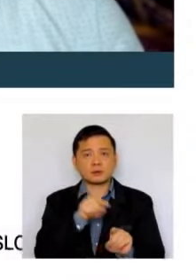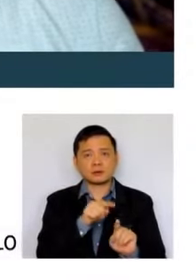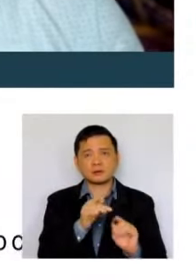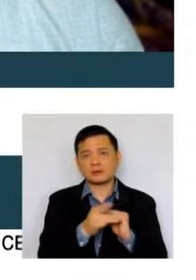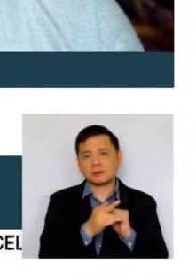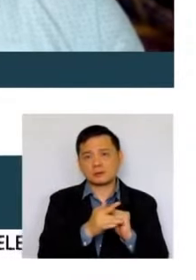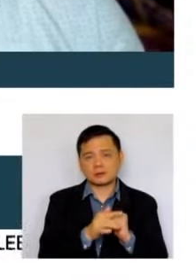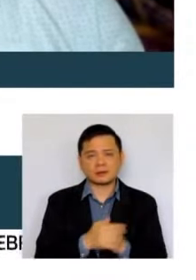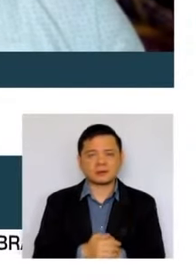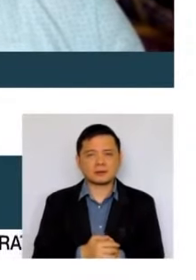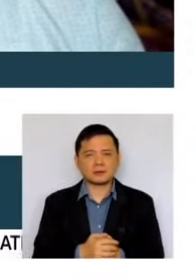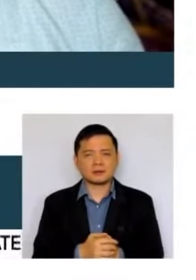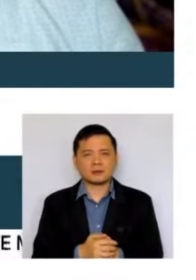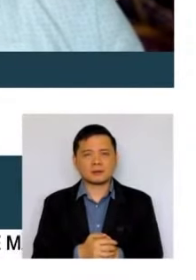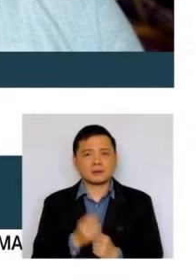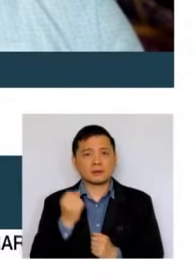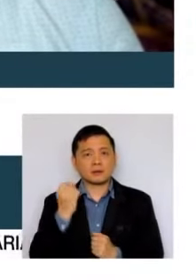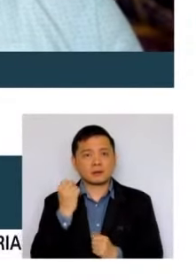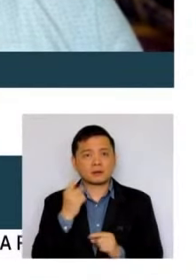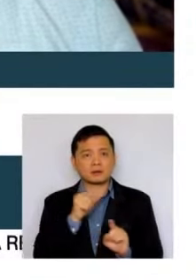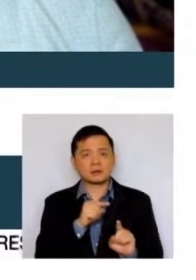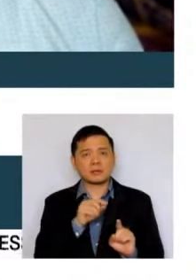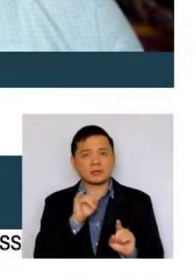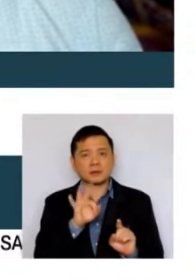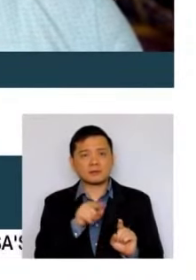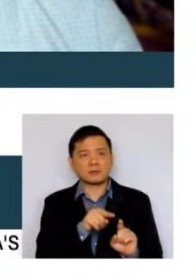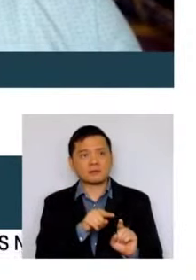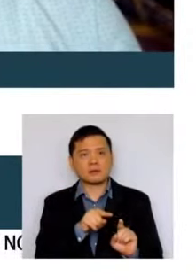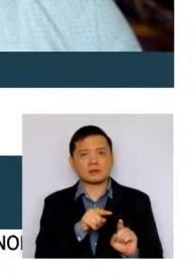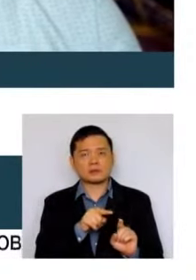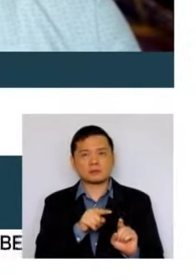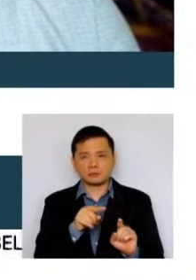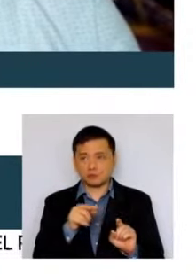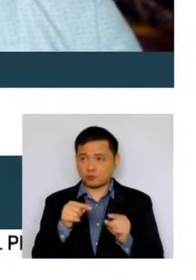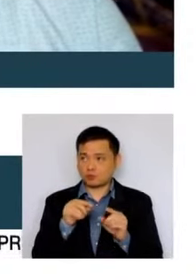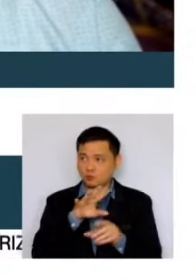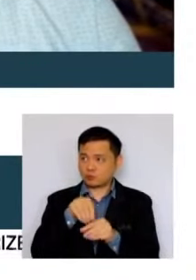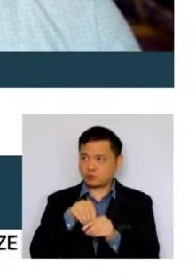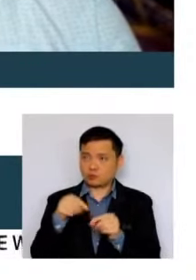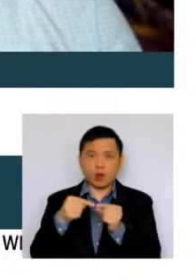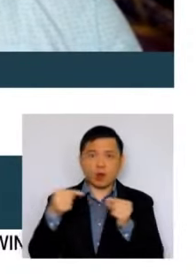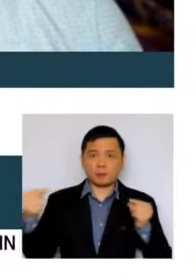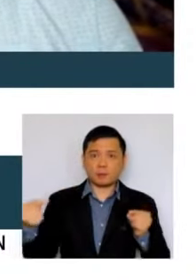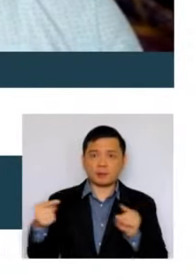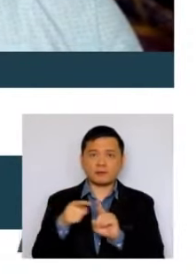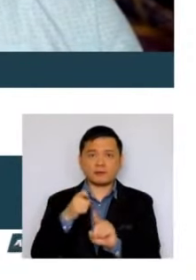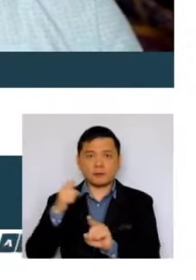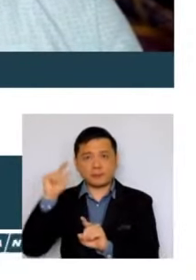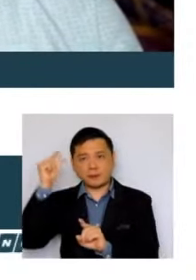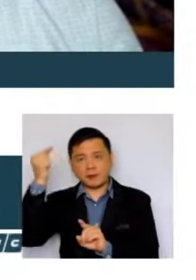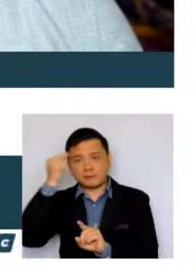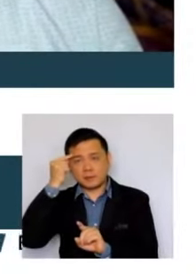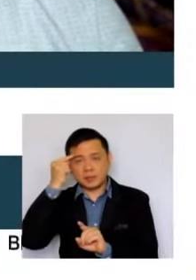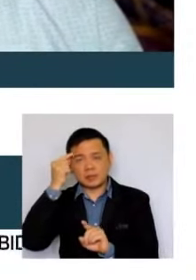is dominated by candidates believed to be part of the opposition, but visibly absent here is the ad spend